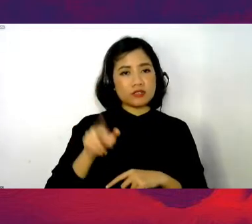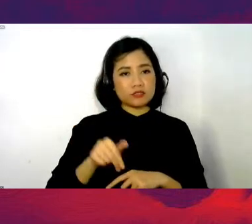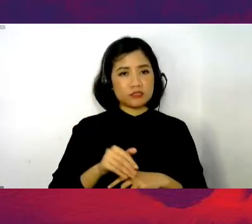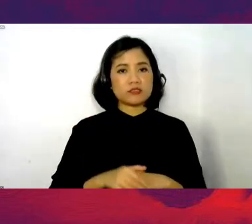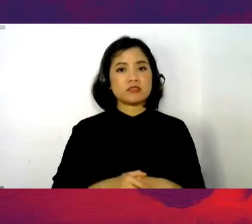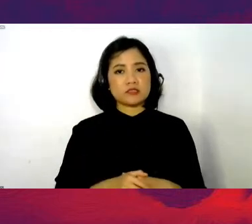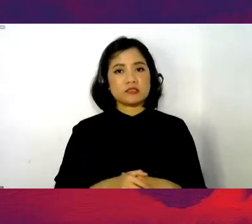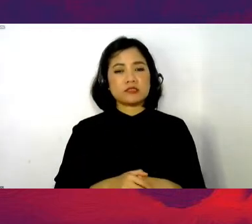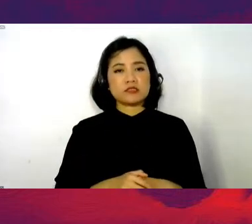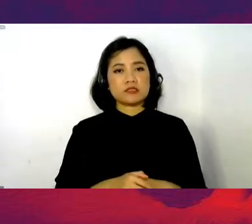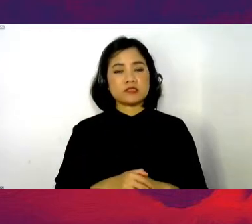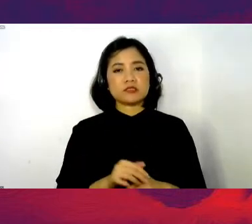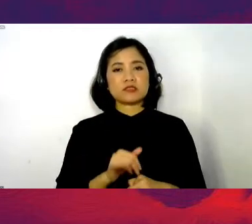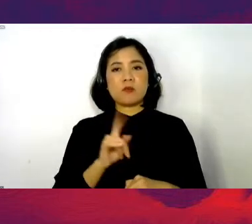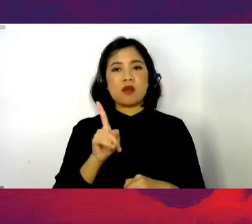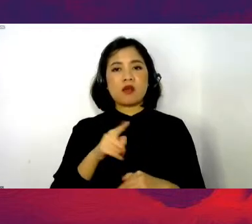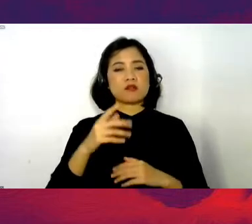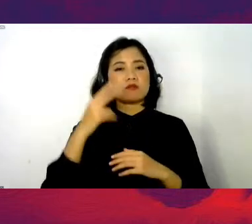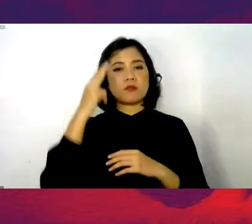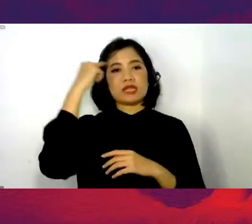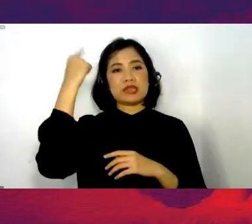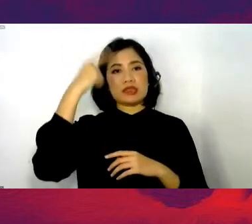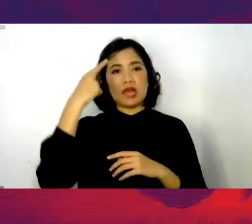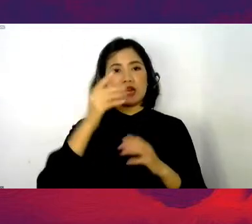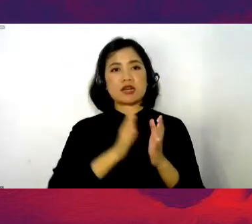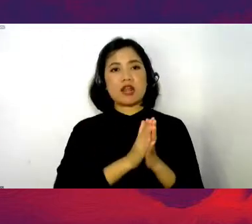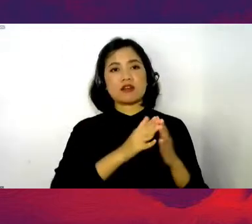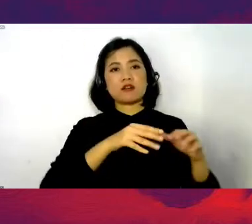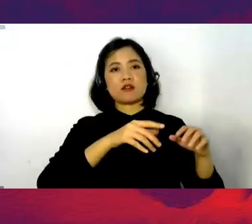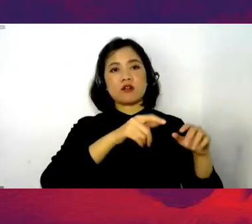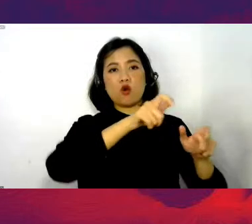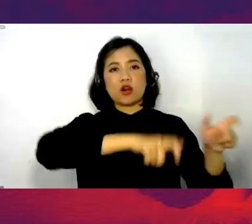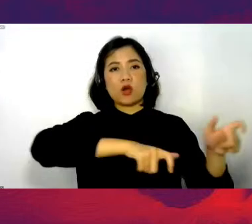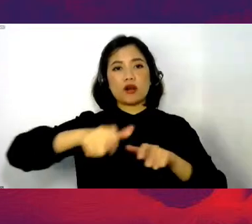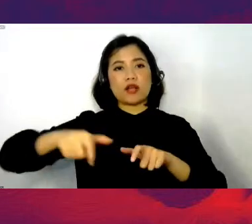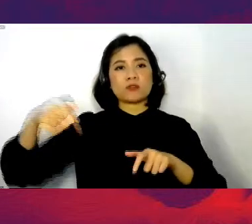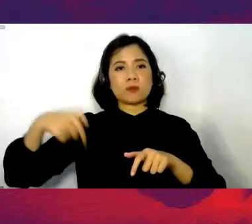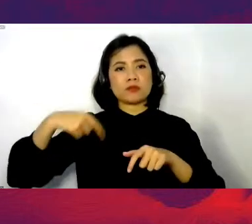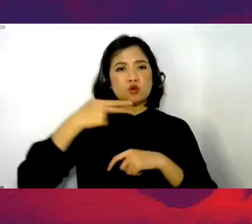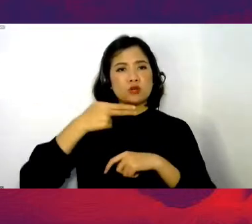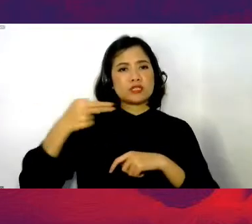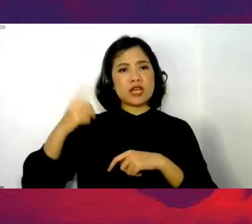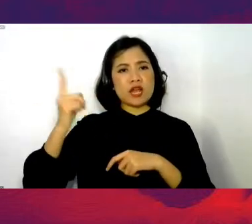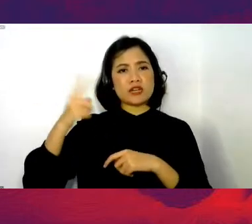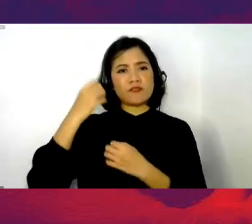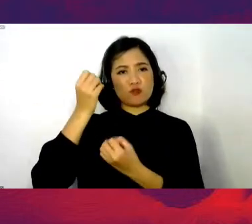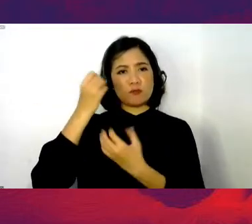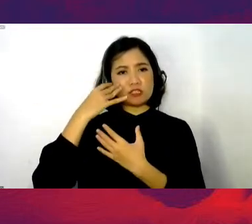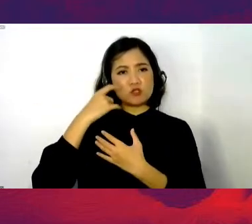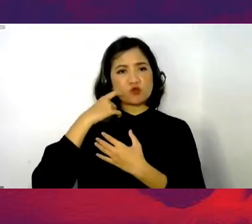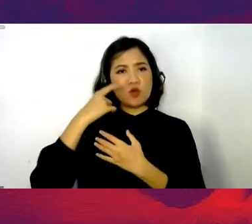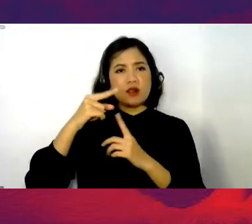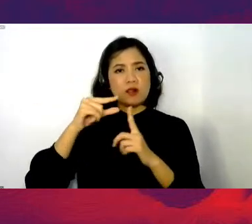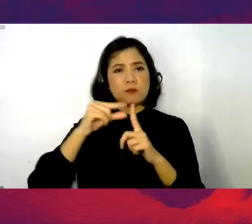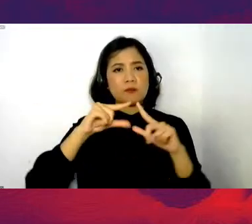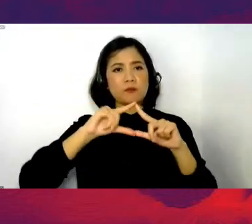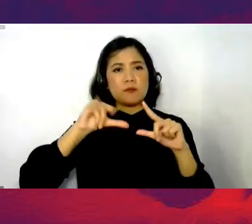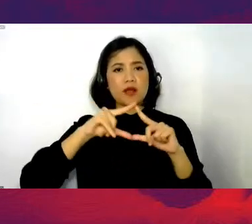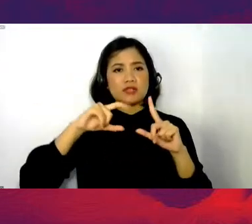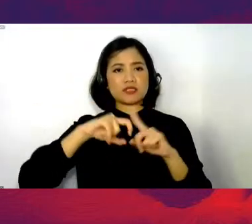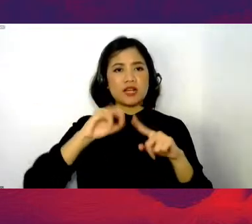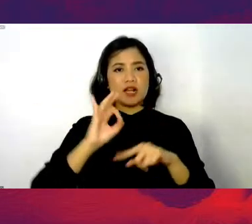but she already left. Actually, the component of this pre-employment card also have some component of the social protection